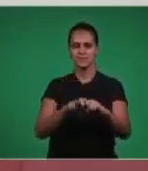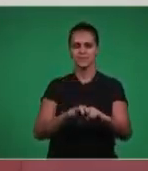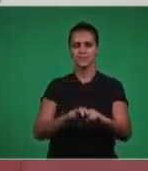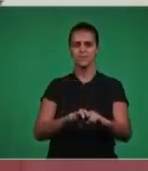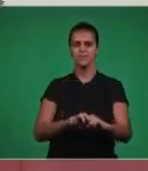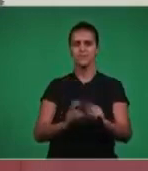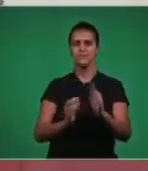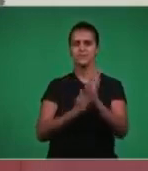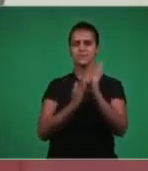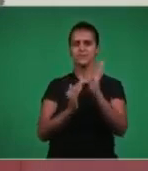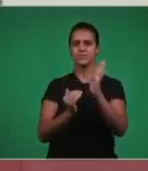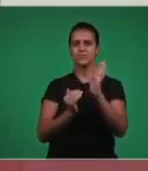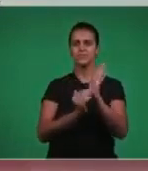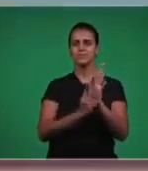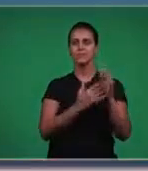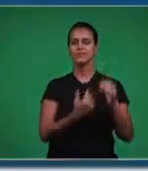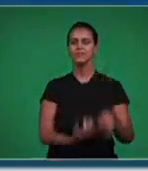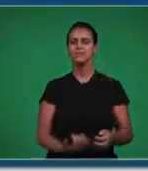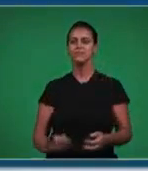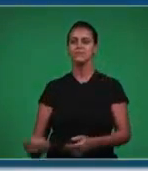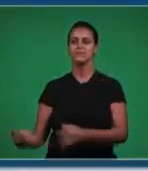seated.